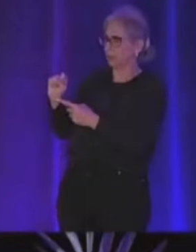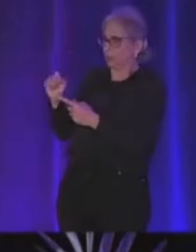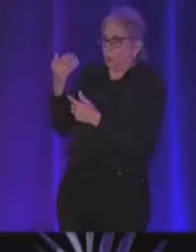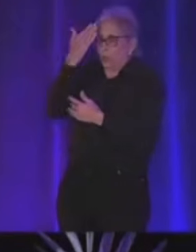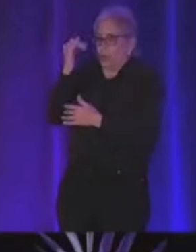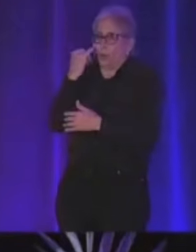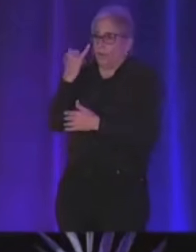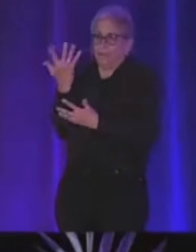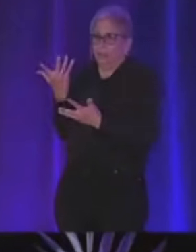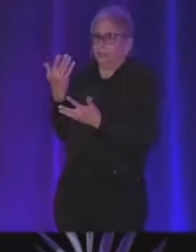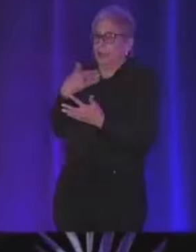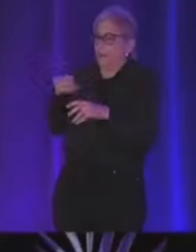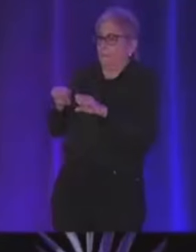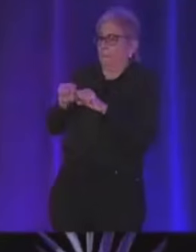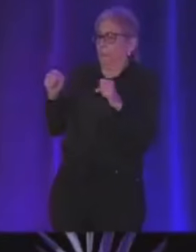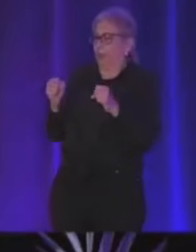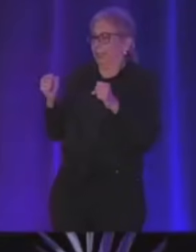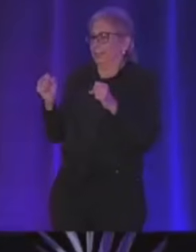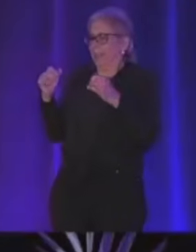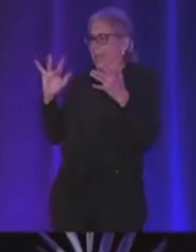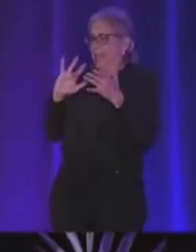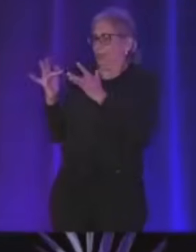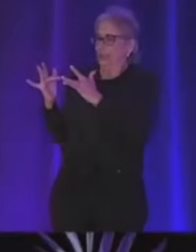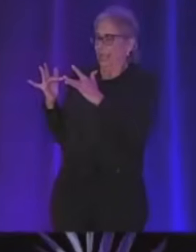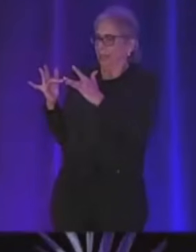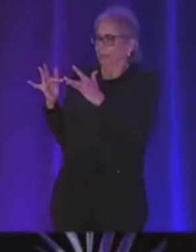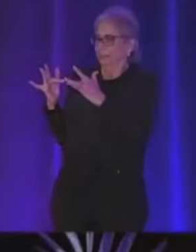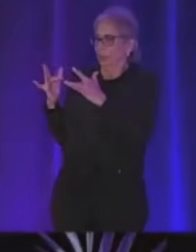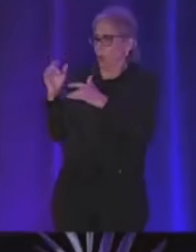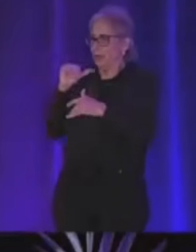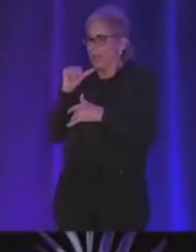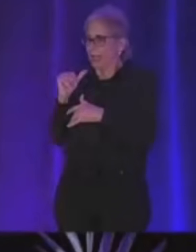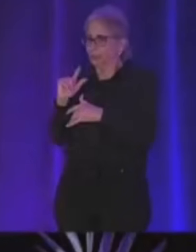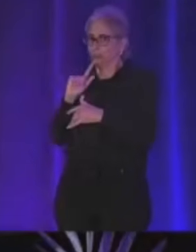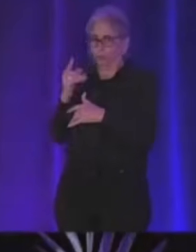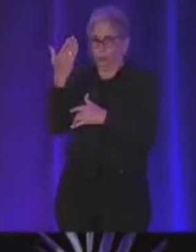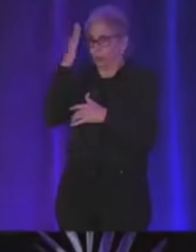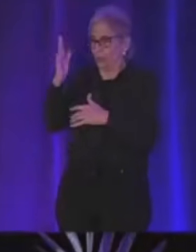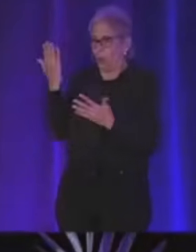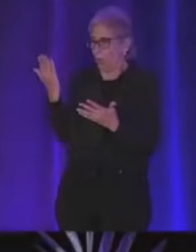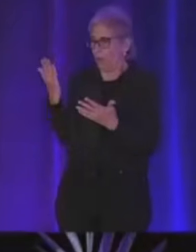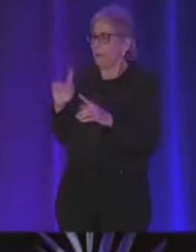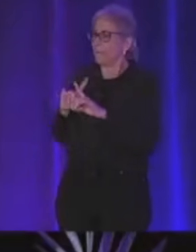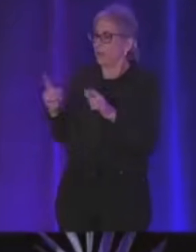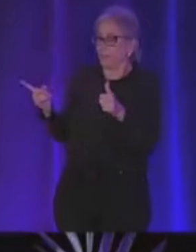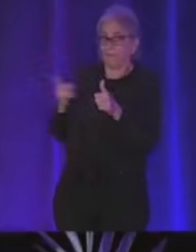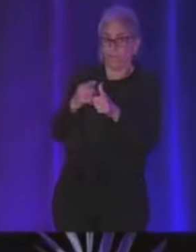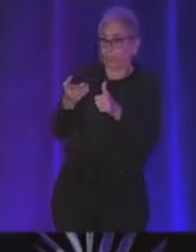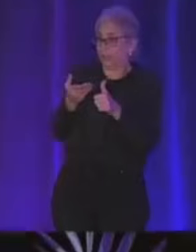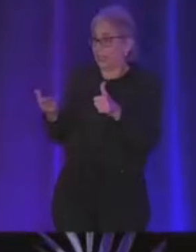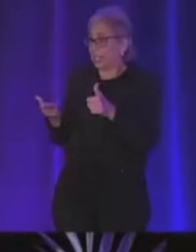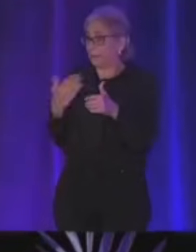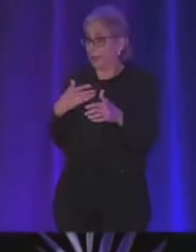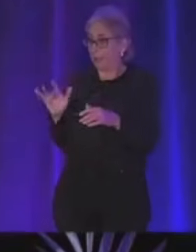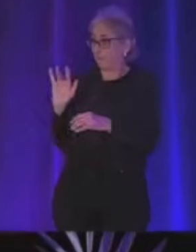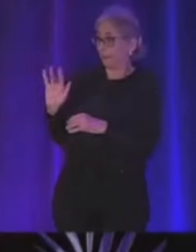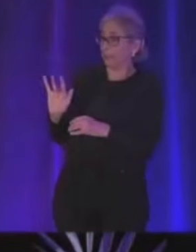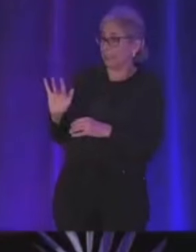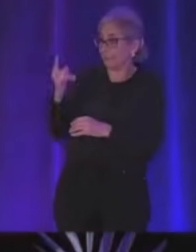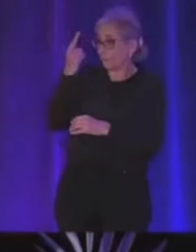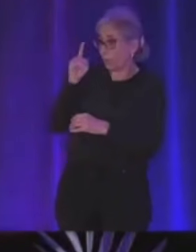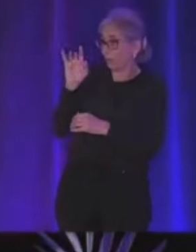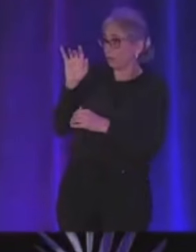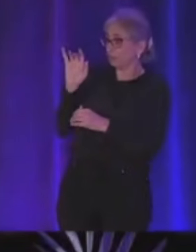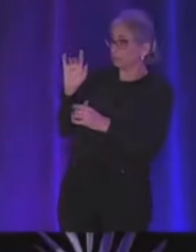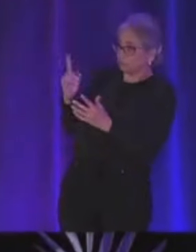this break the internet component that renders MyButton is correct. Truly no way. Maybe that first thing, MyButton, is intended to be